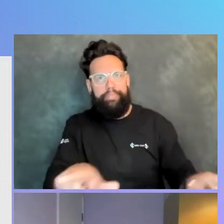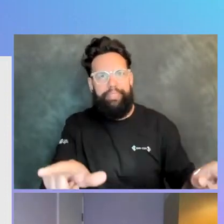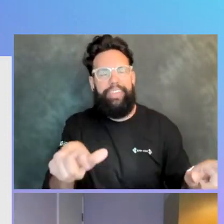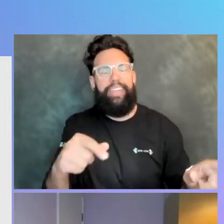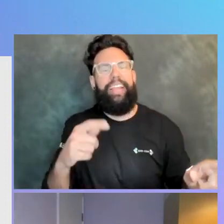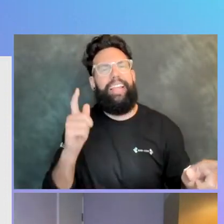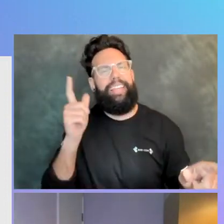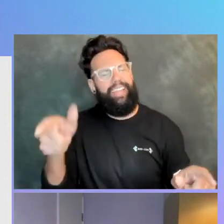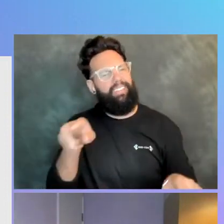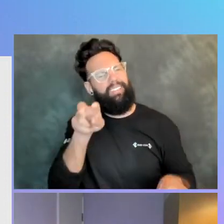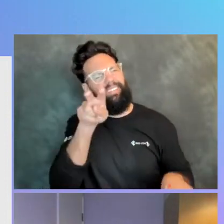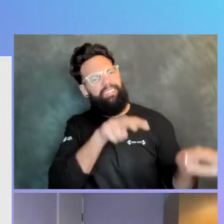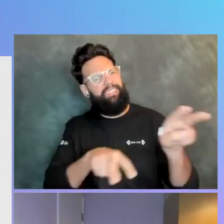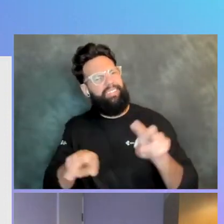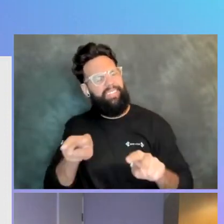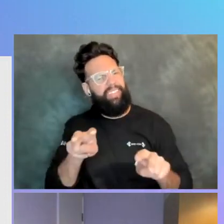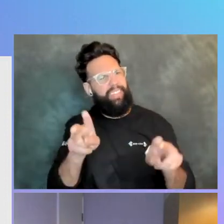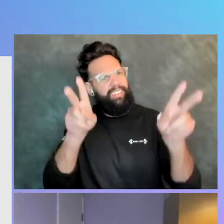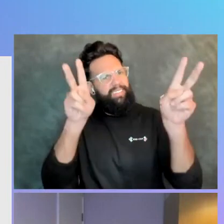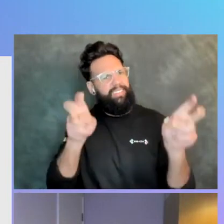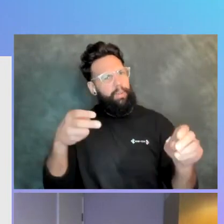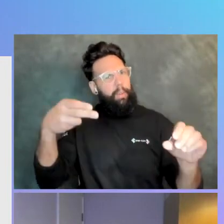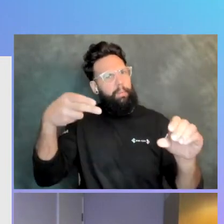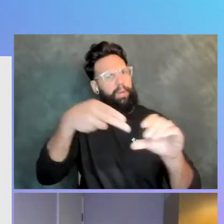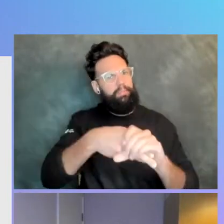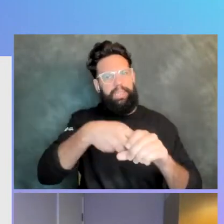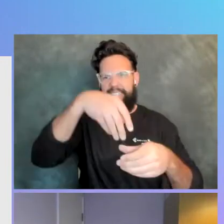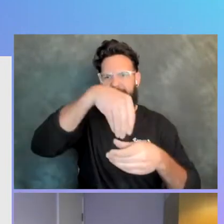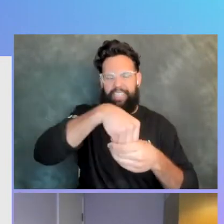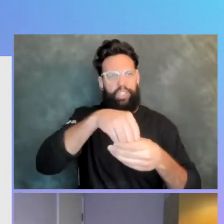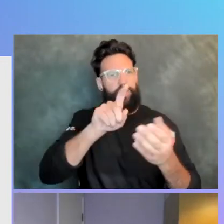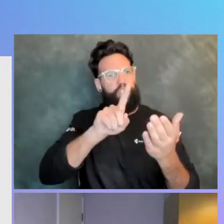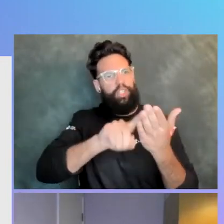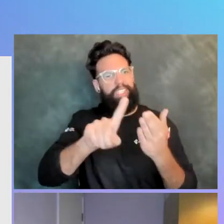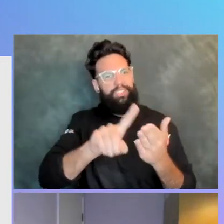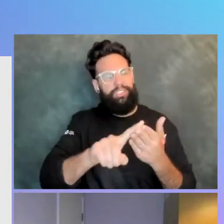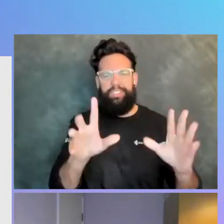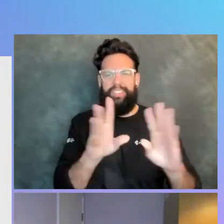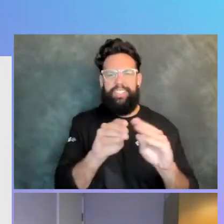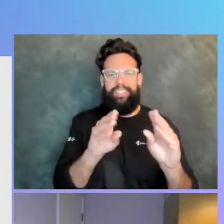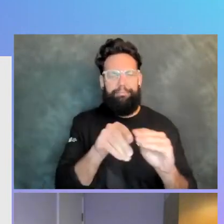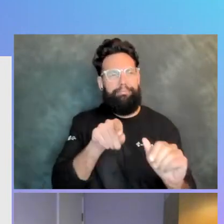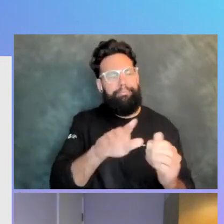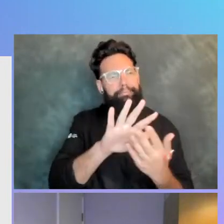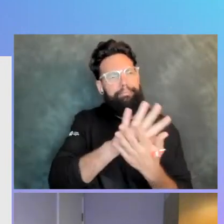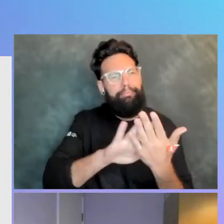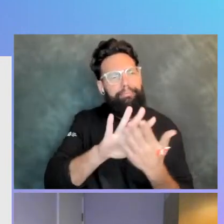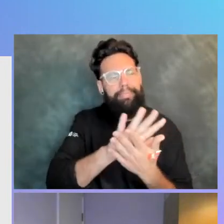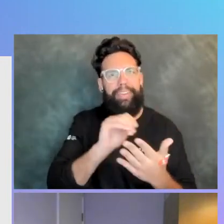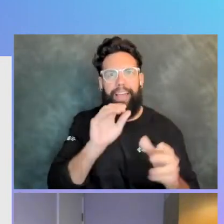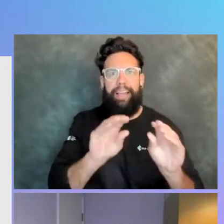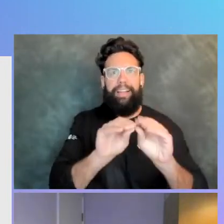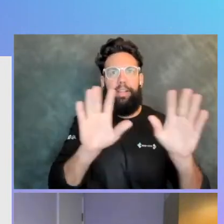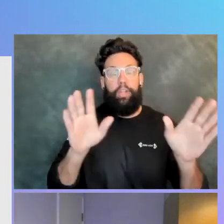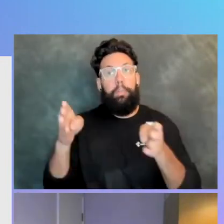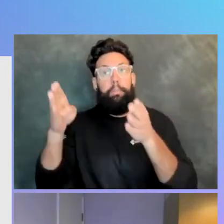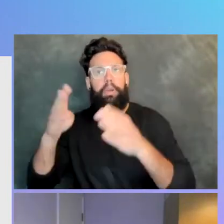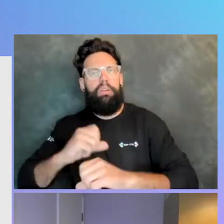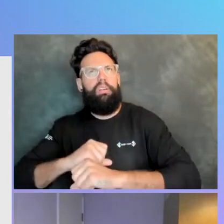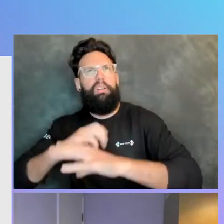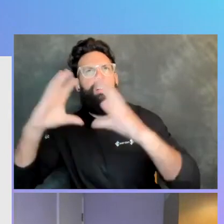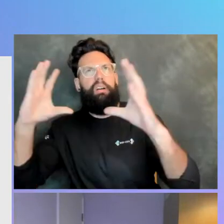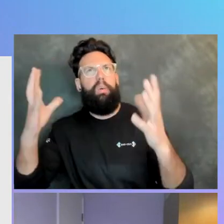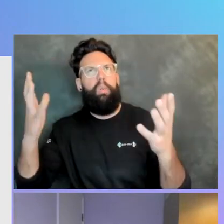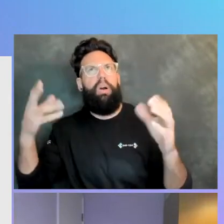might not know what that is or what we mean or what it involves. And even this could potentially even sound clinical or